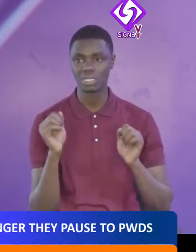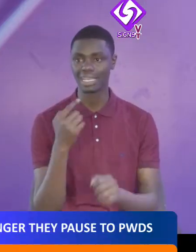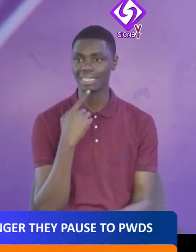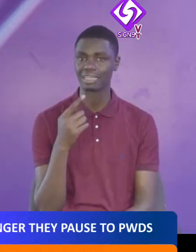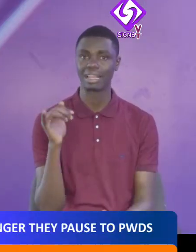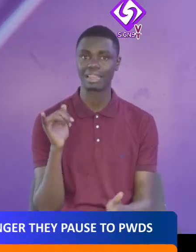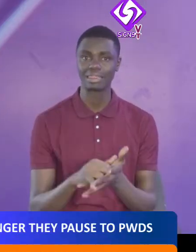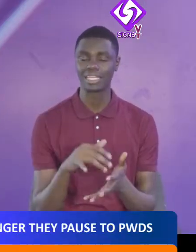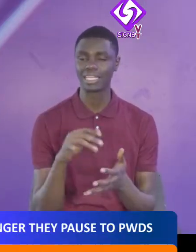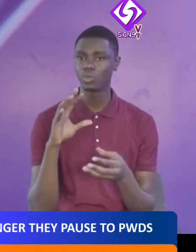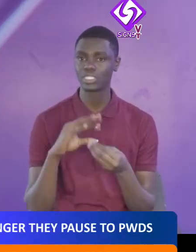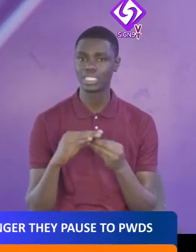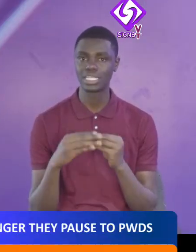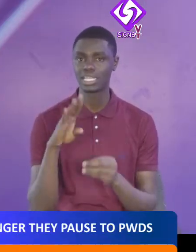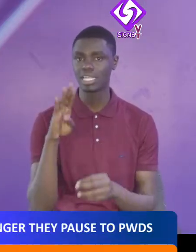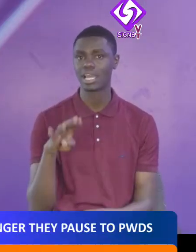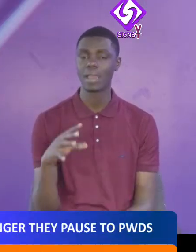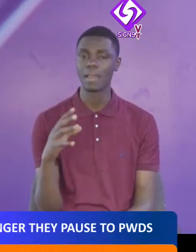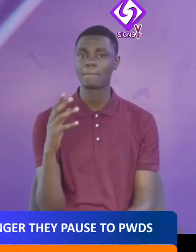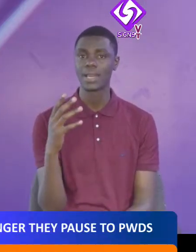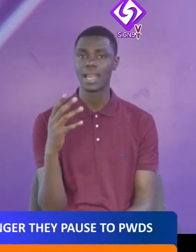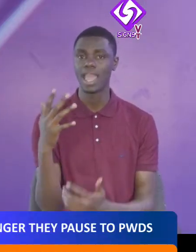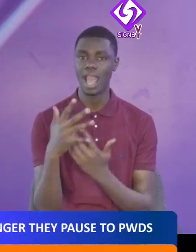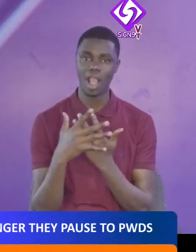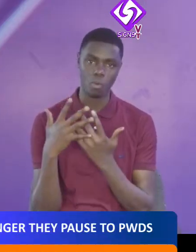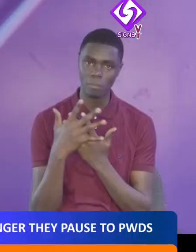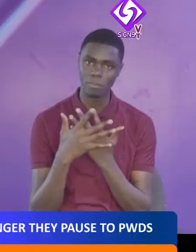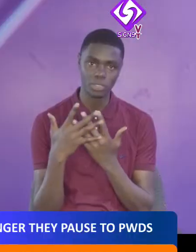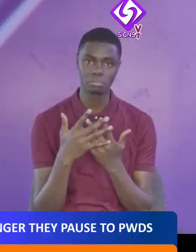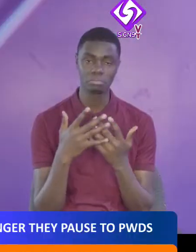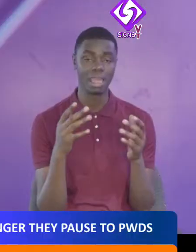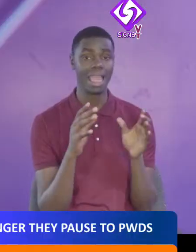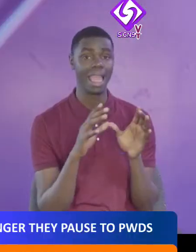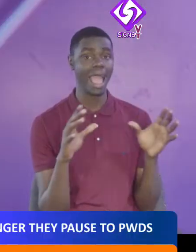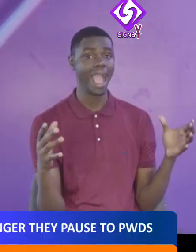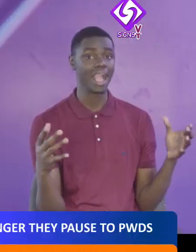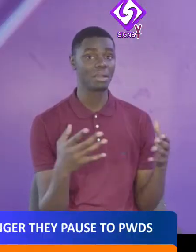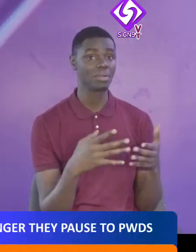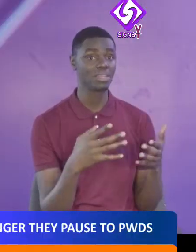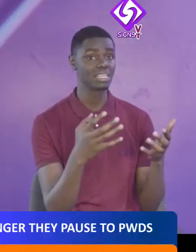was created by a computer. So now, will a company need to